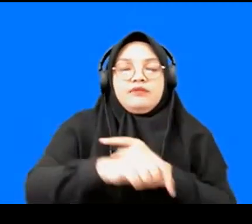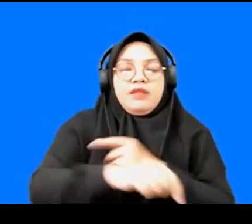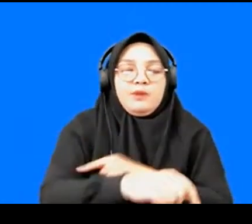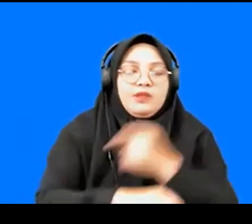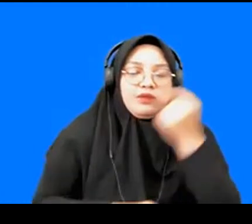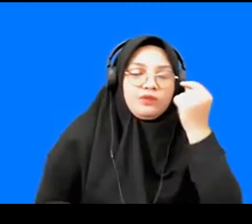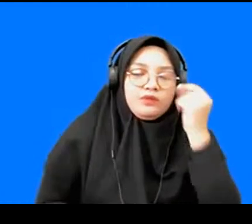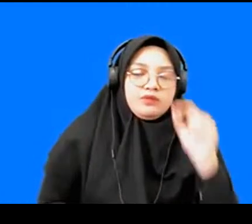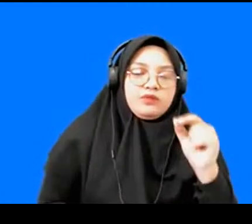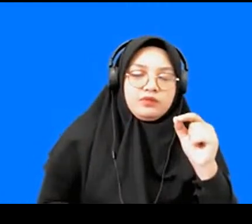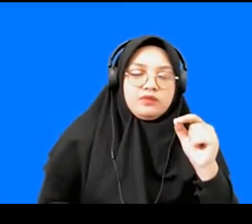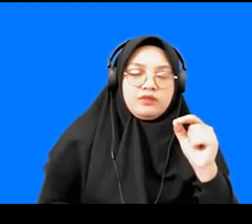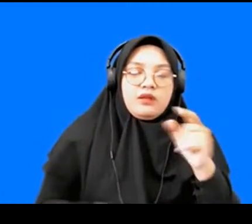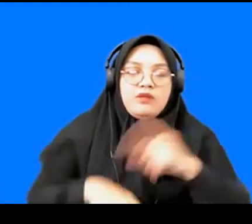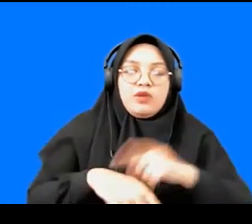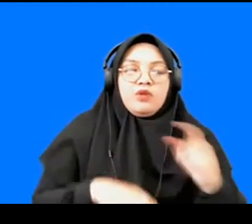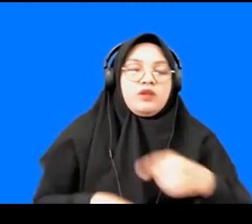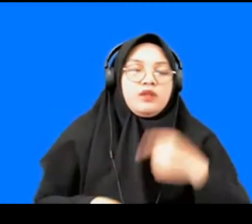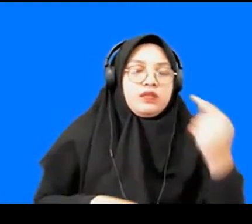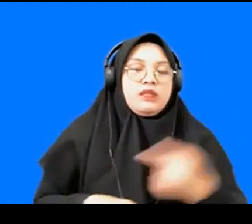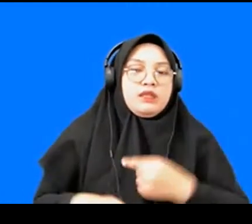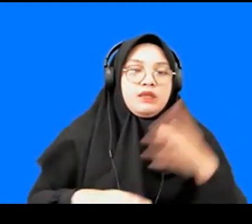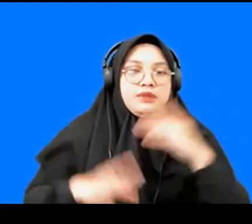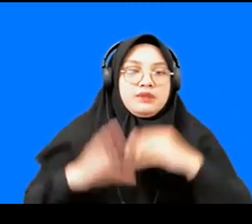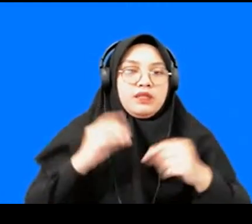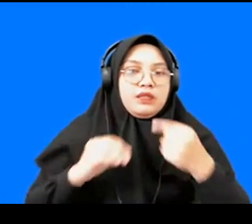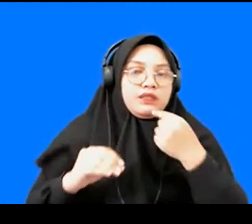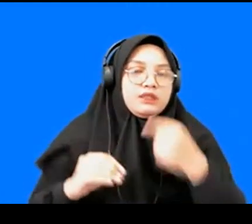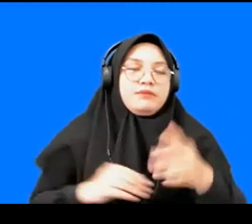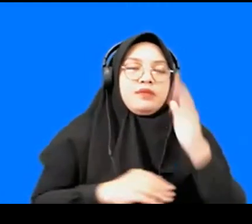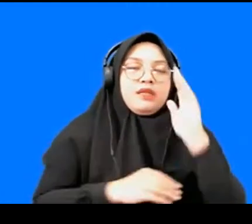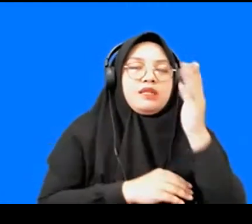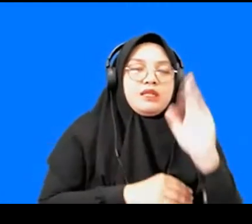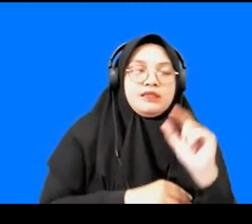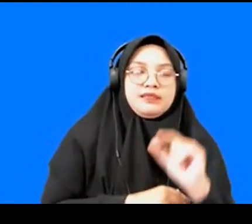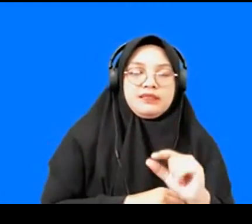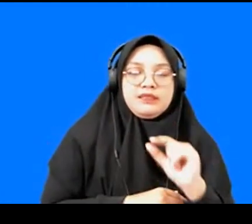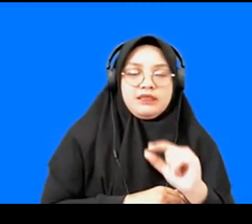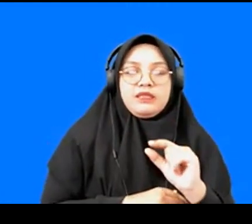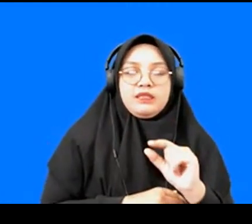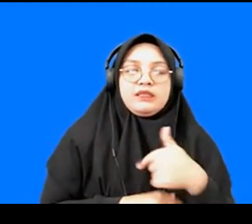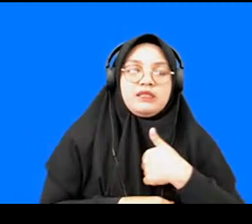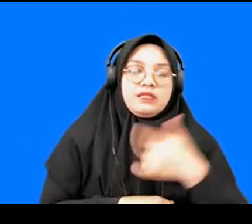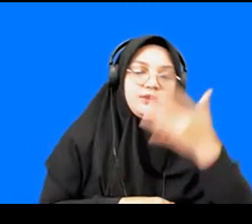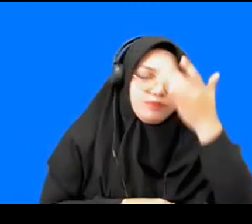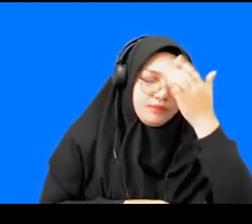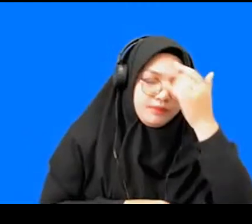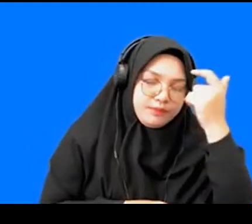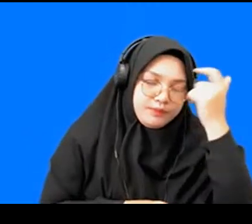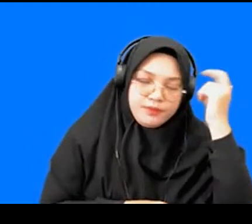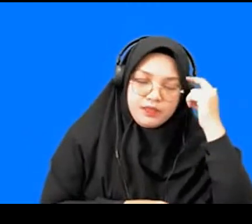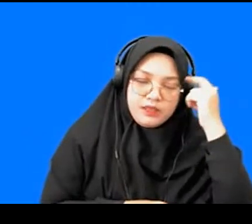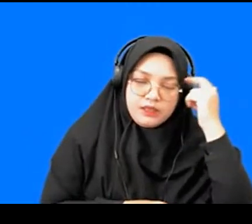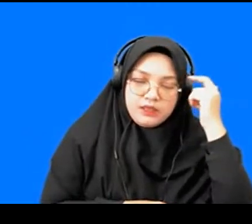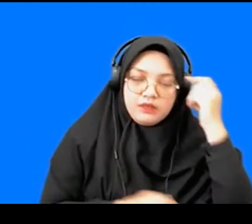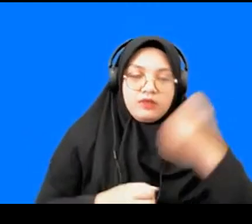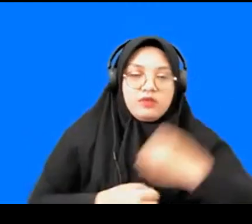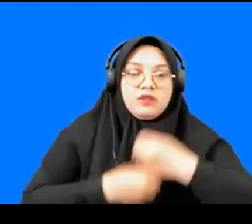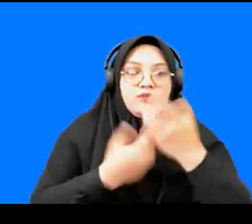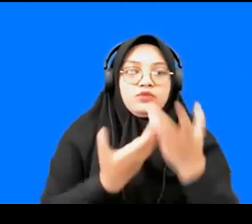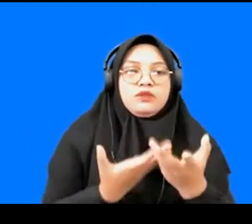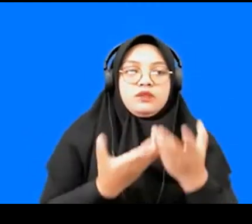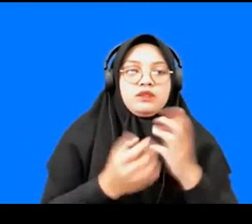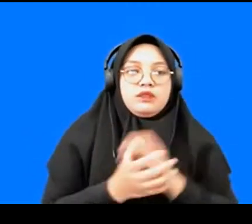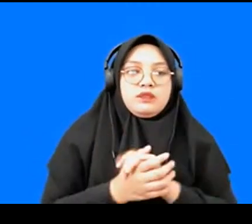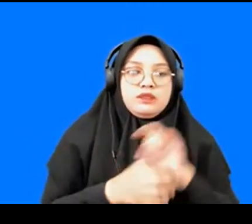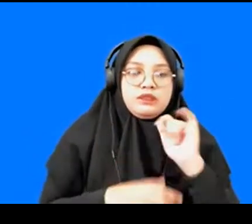small percentage. So it's the issues of contributions there. And when what I want to go on that, so, okay, where are we at the moment? I you